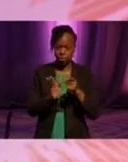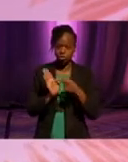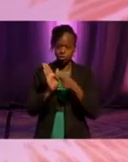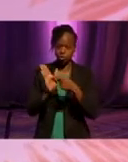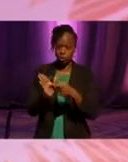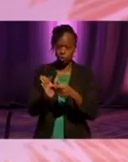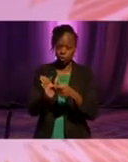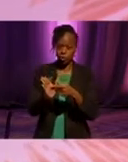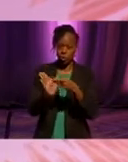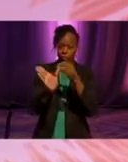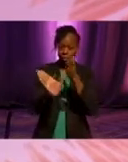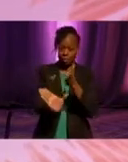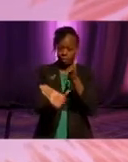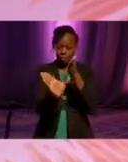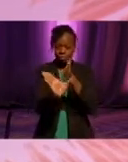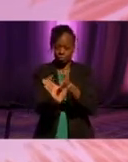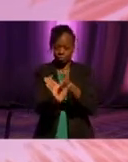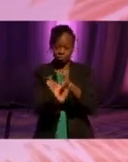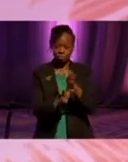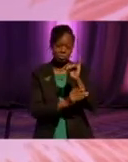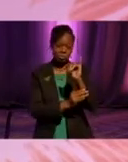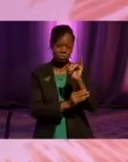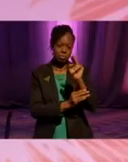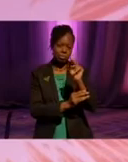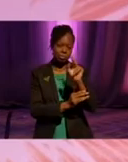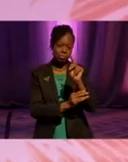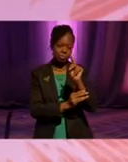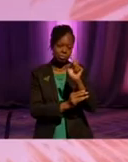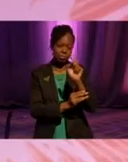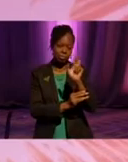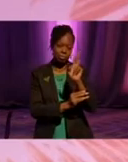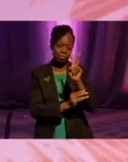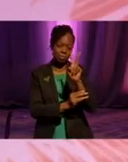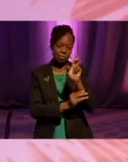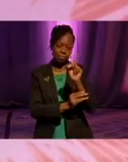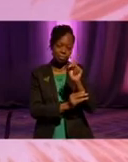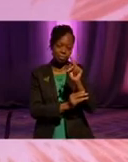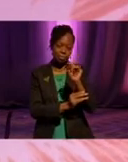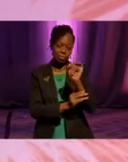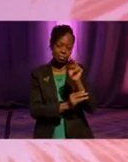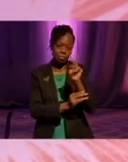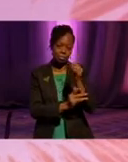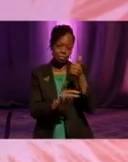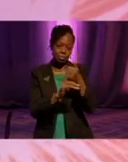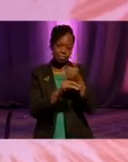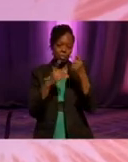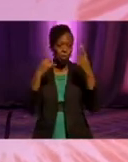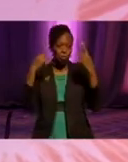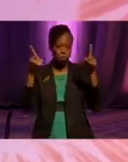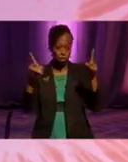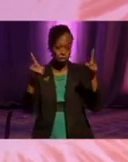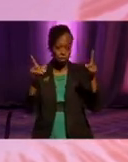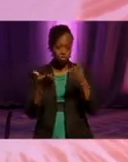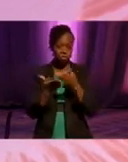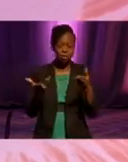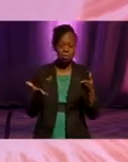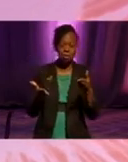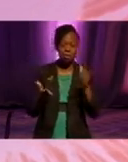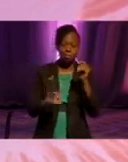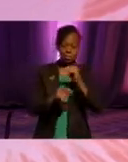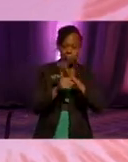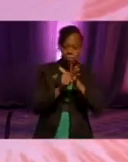work. The thing that COVID showed us is that we can model it. We can define